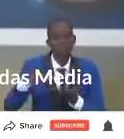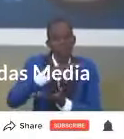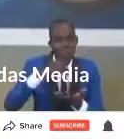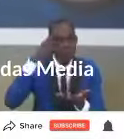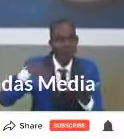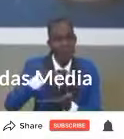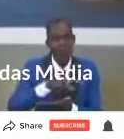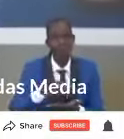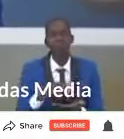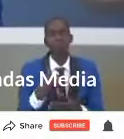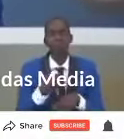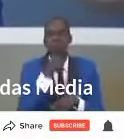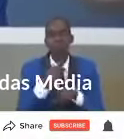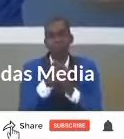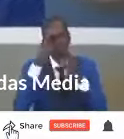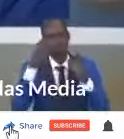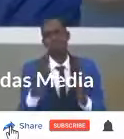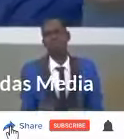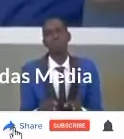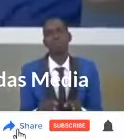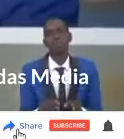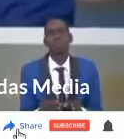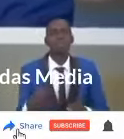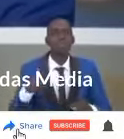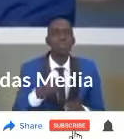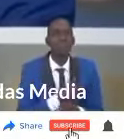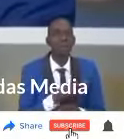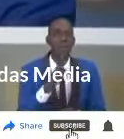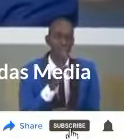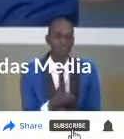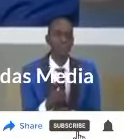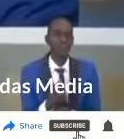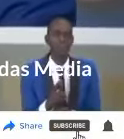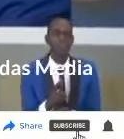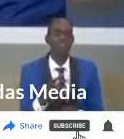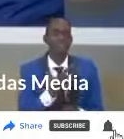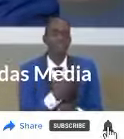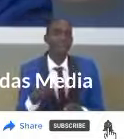between two opinions. We know that God is God.